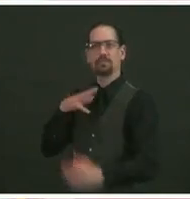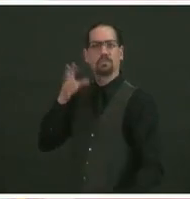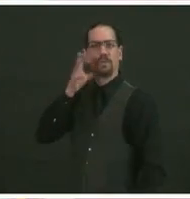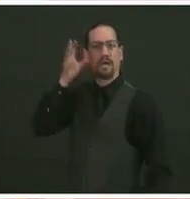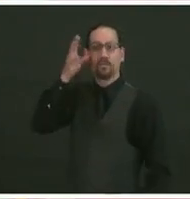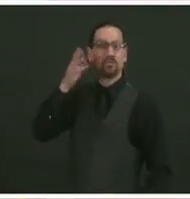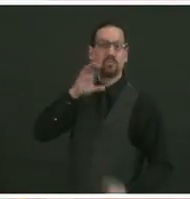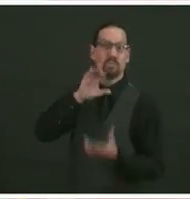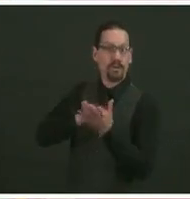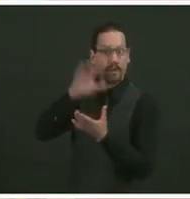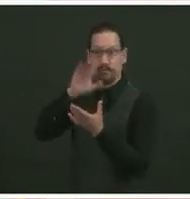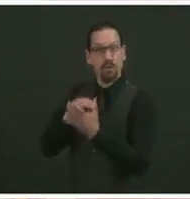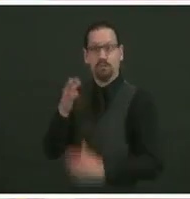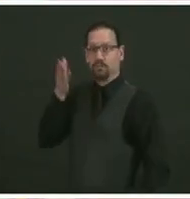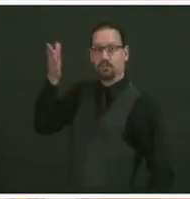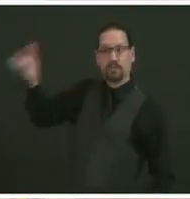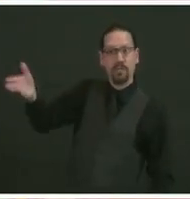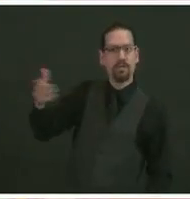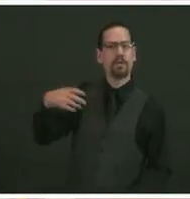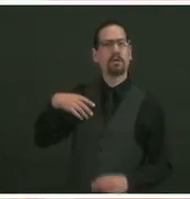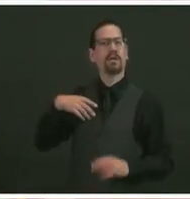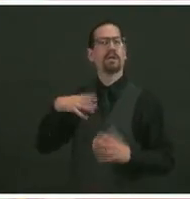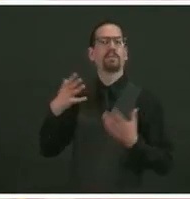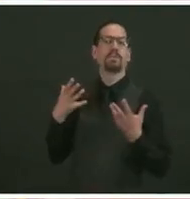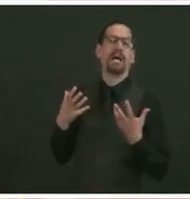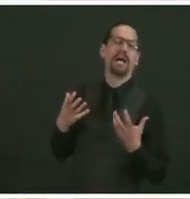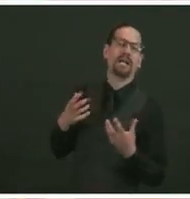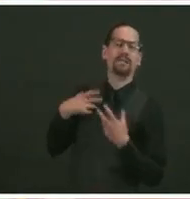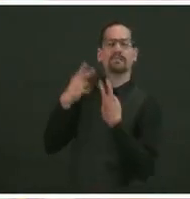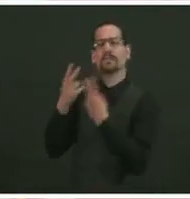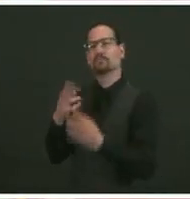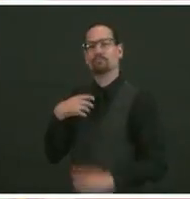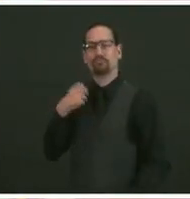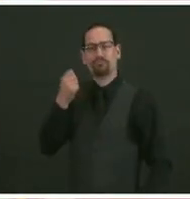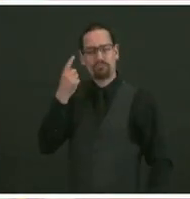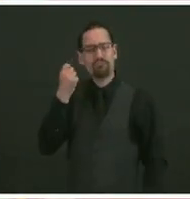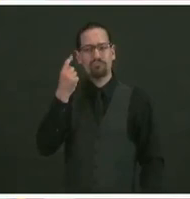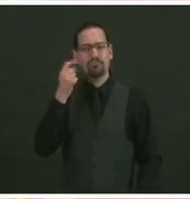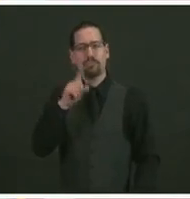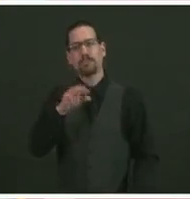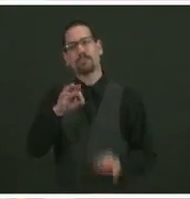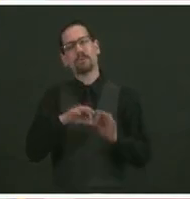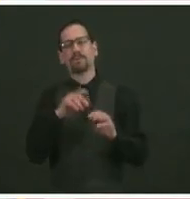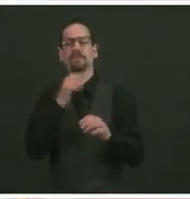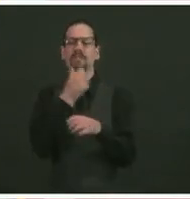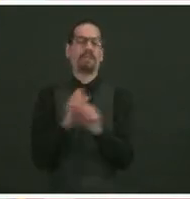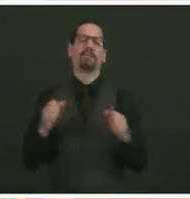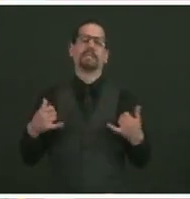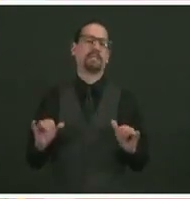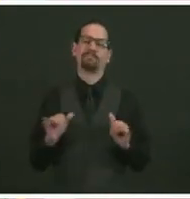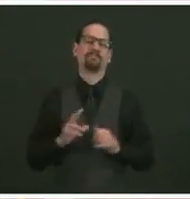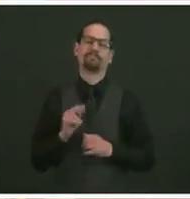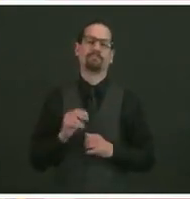stories from people saying, I really want to get back in there. And I get it. I really do. Doctor, as long as you're at the